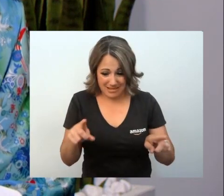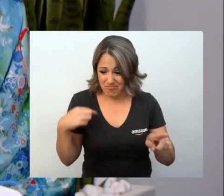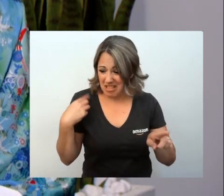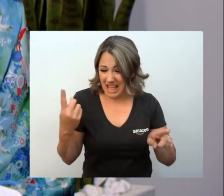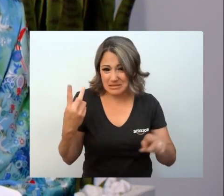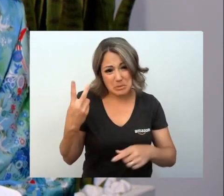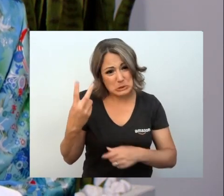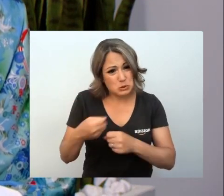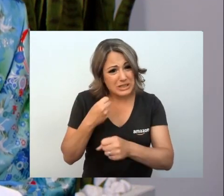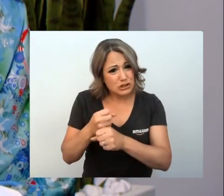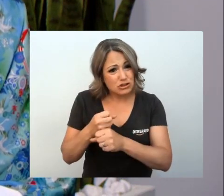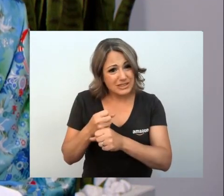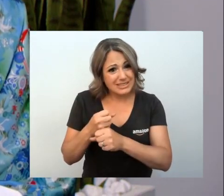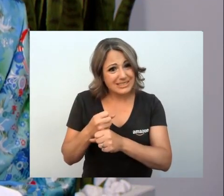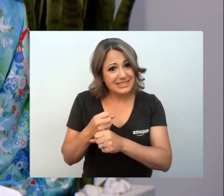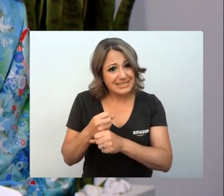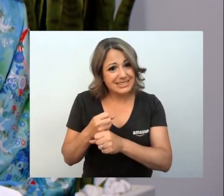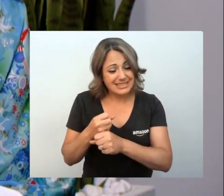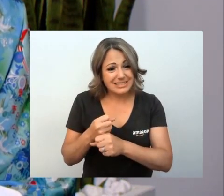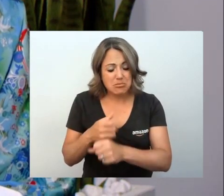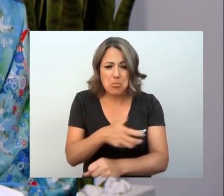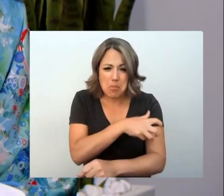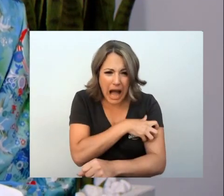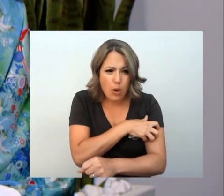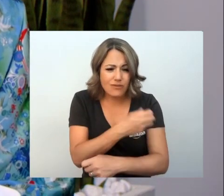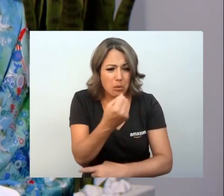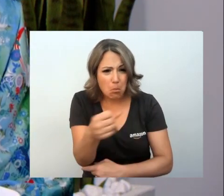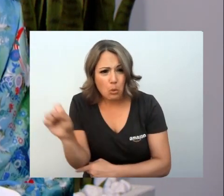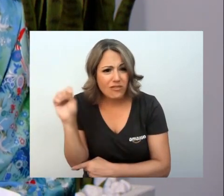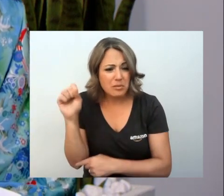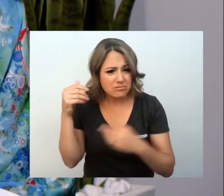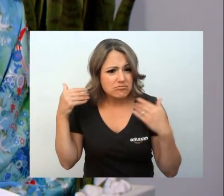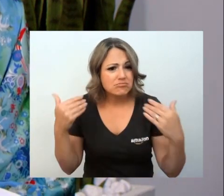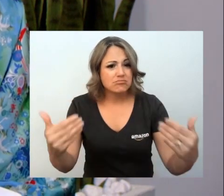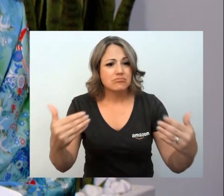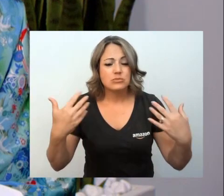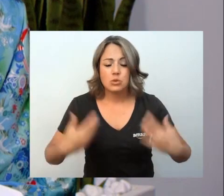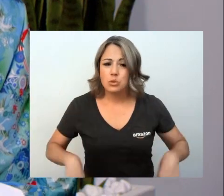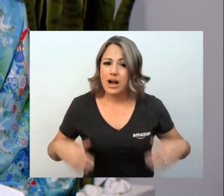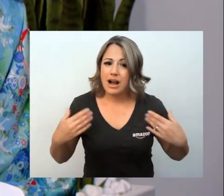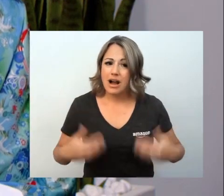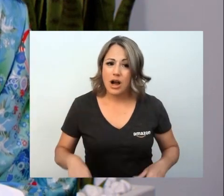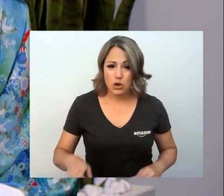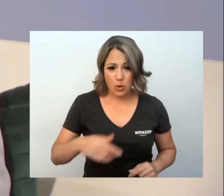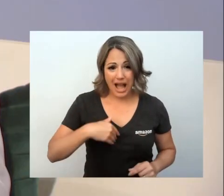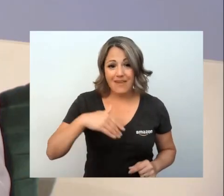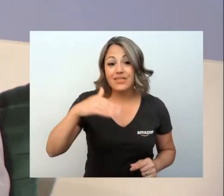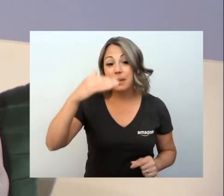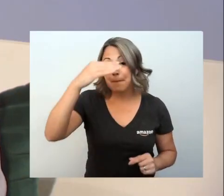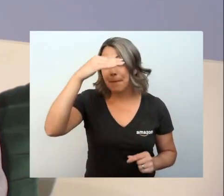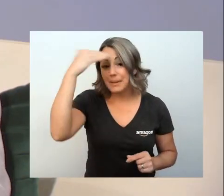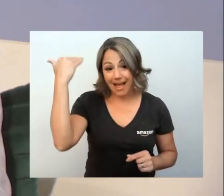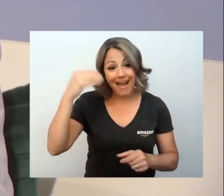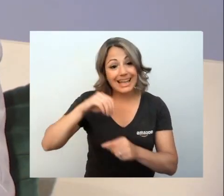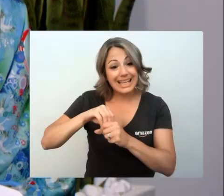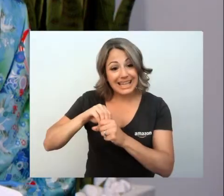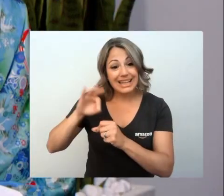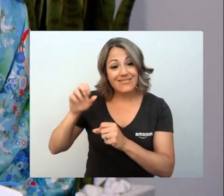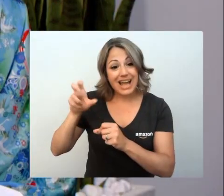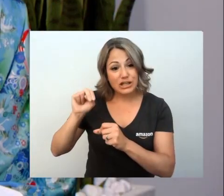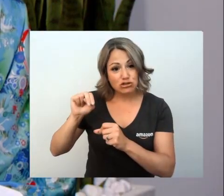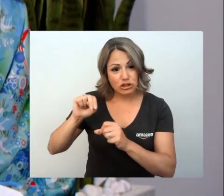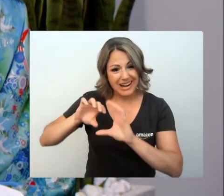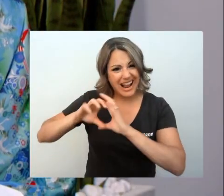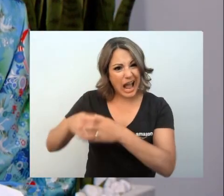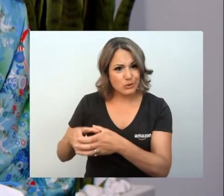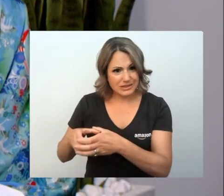say, 2 years. Really powerful movement going forward. You have the Black in Fashion Council, which is